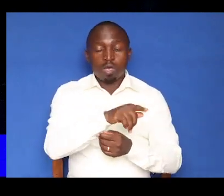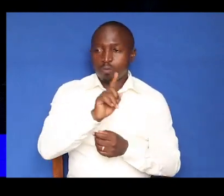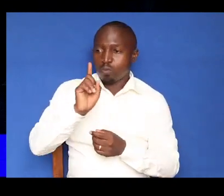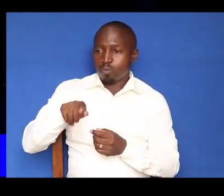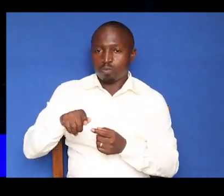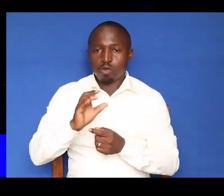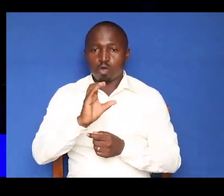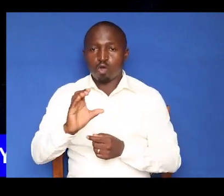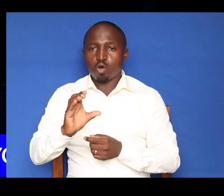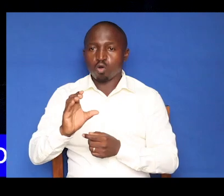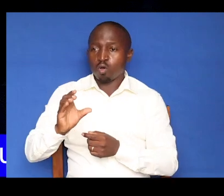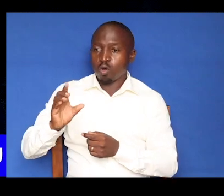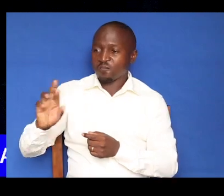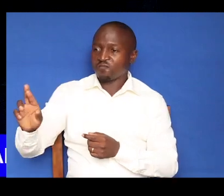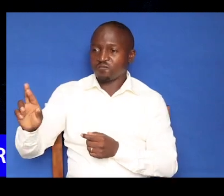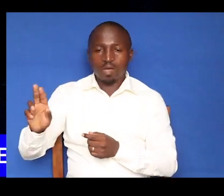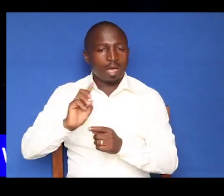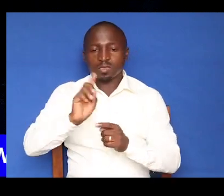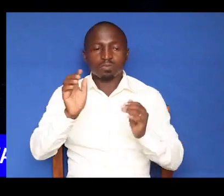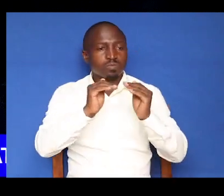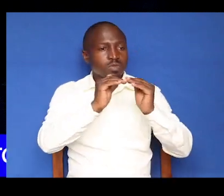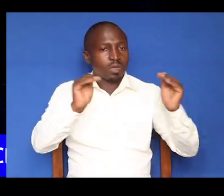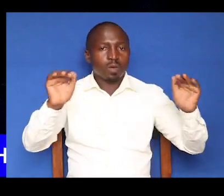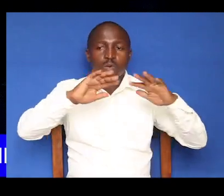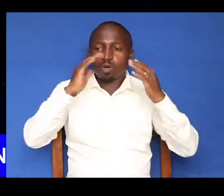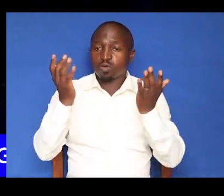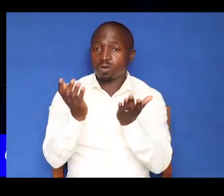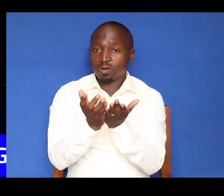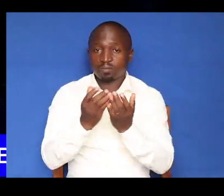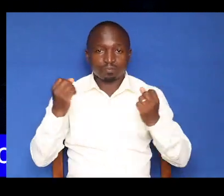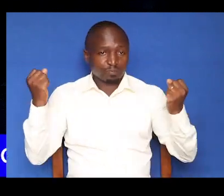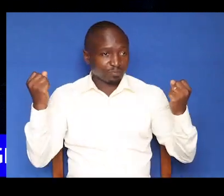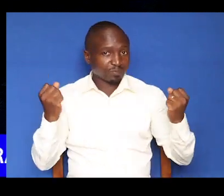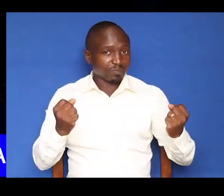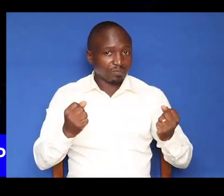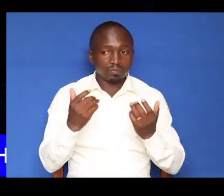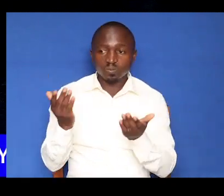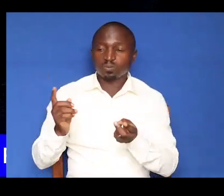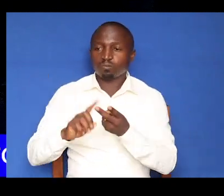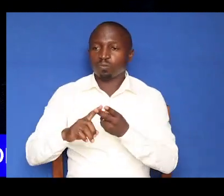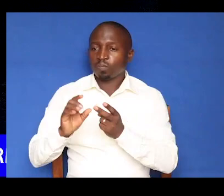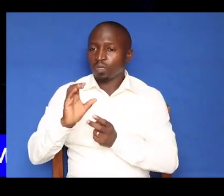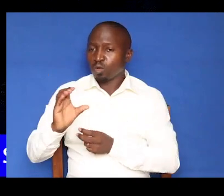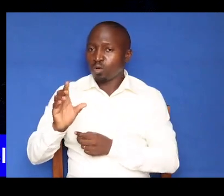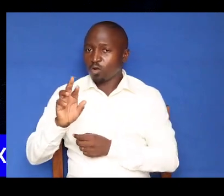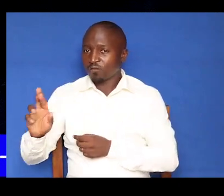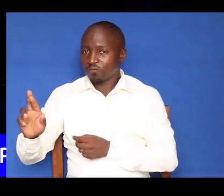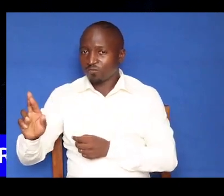reef worldwide not even. By regarding the conditions, coral